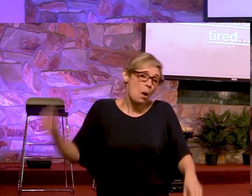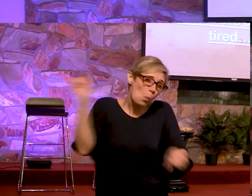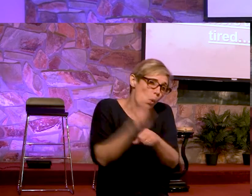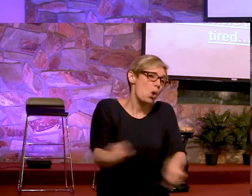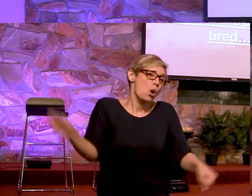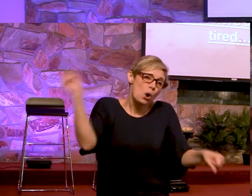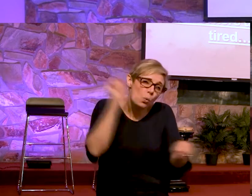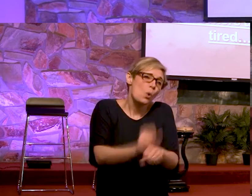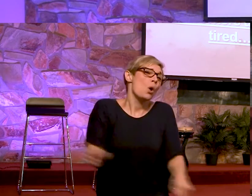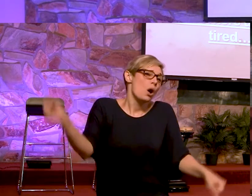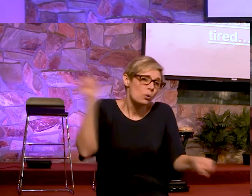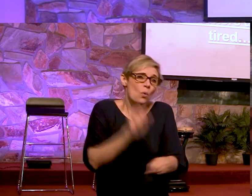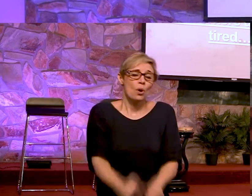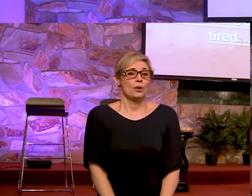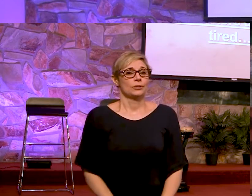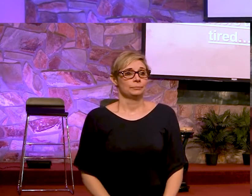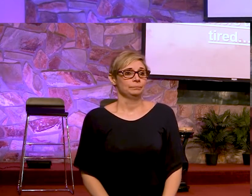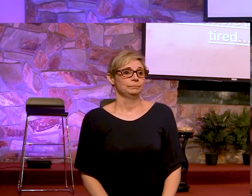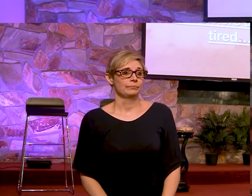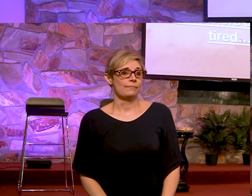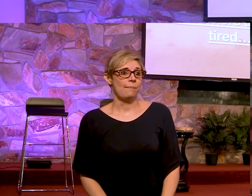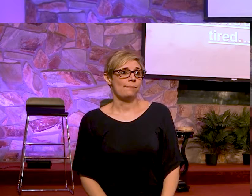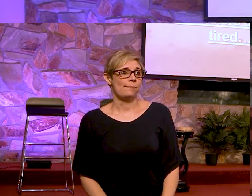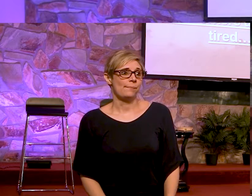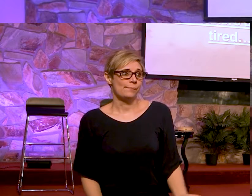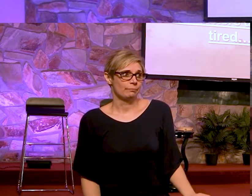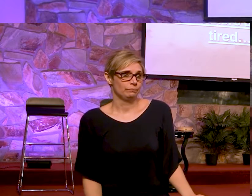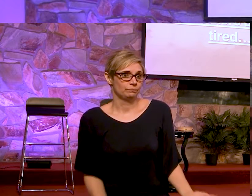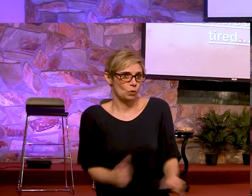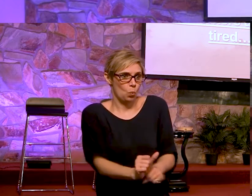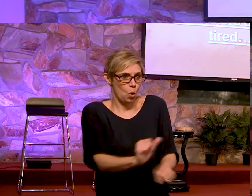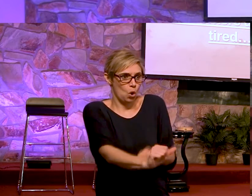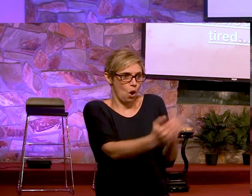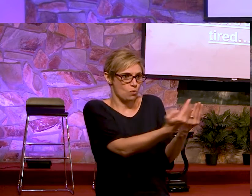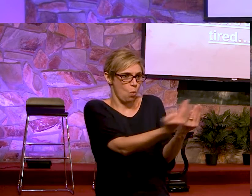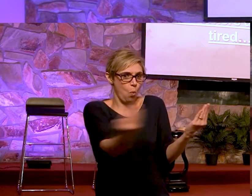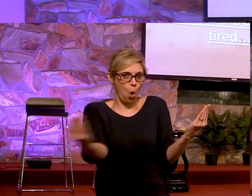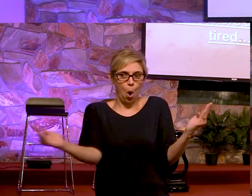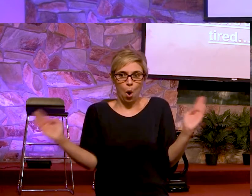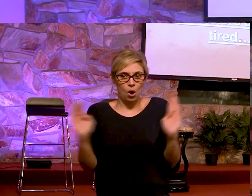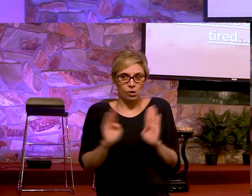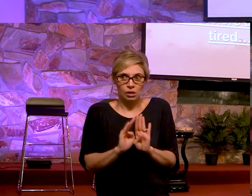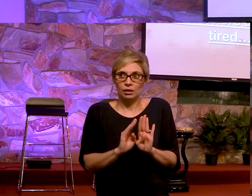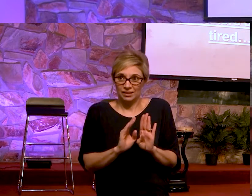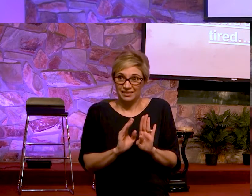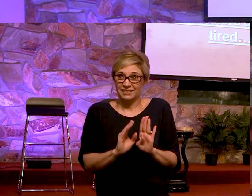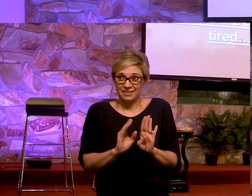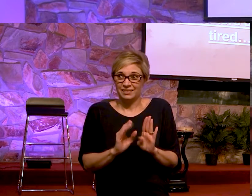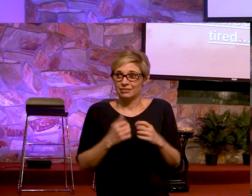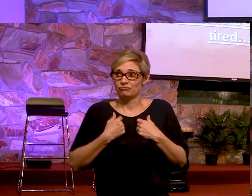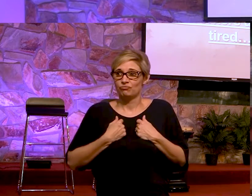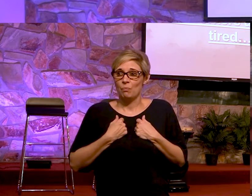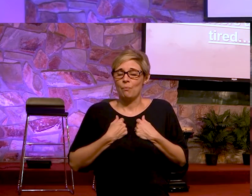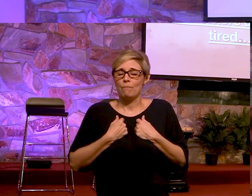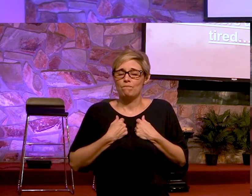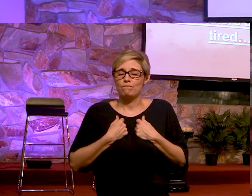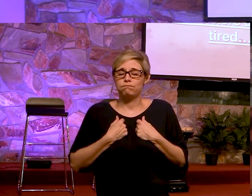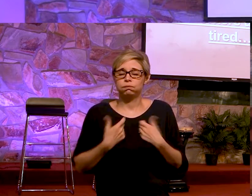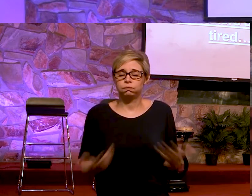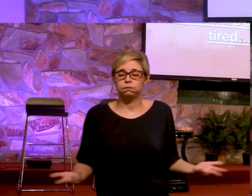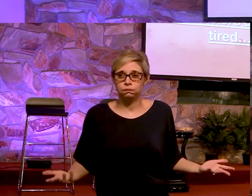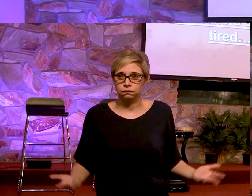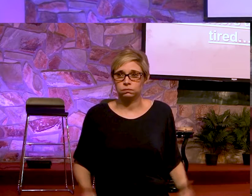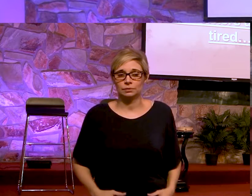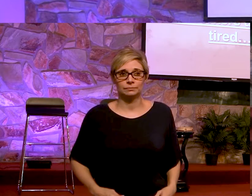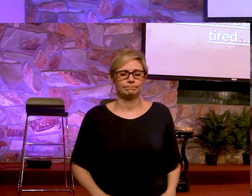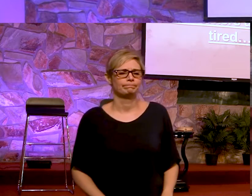all that they've got to work on this wall. They are tired.